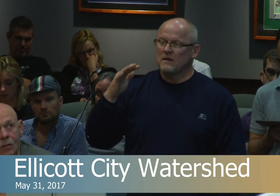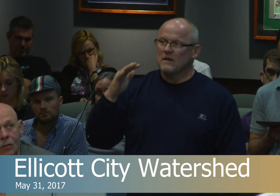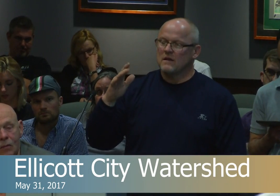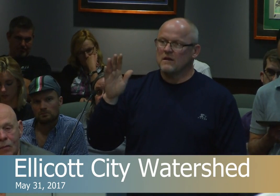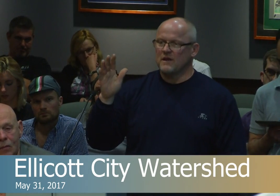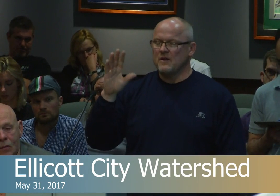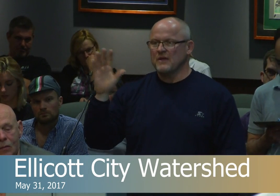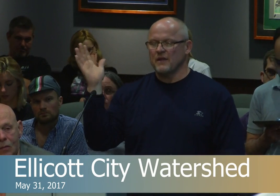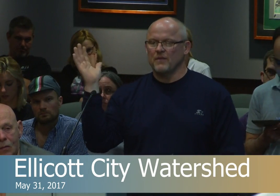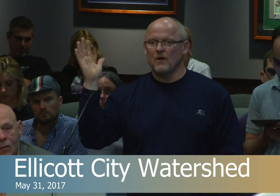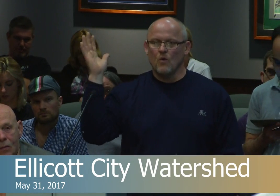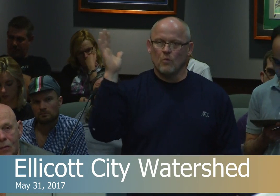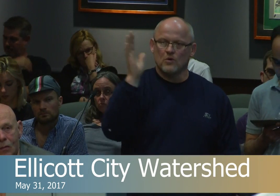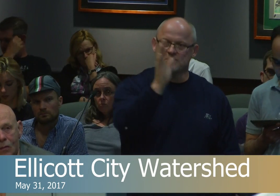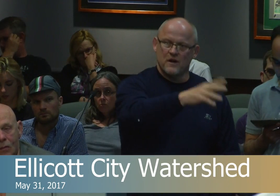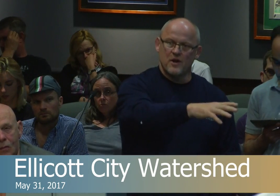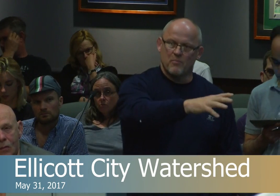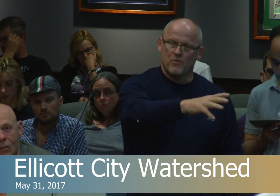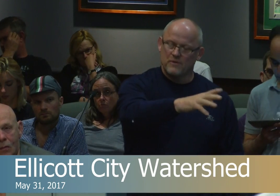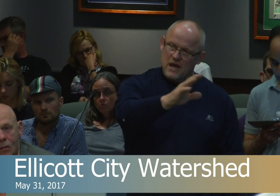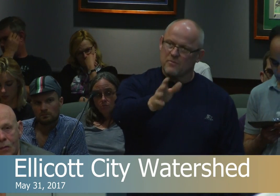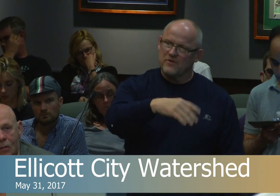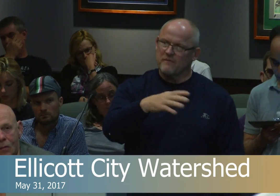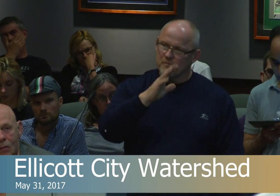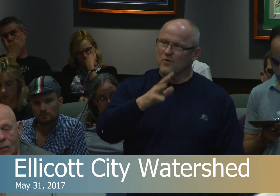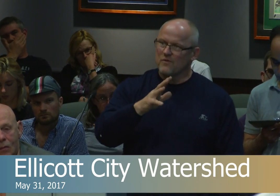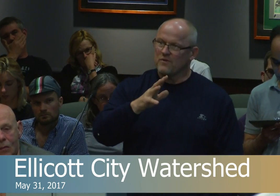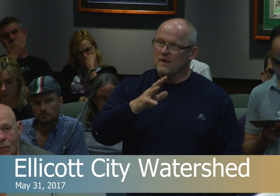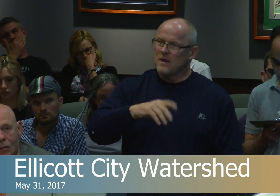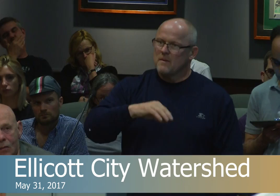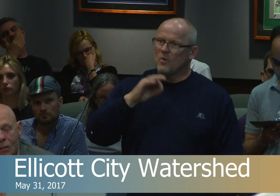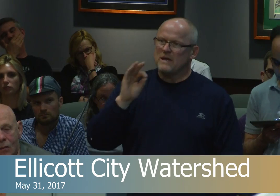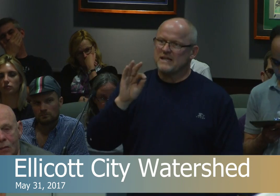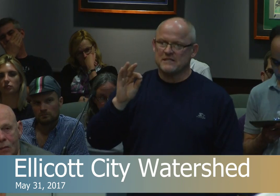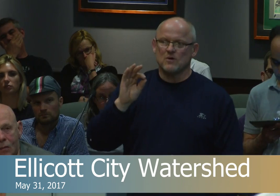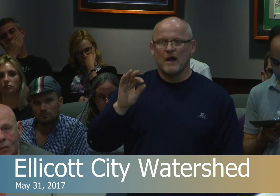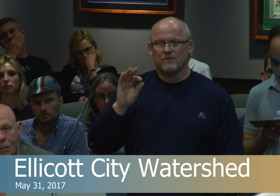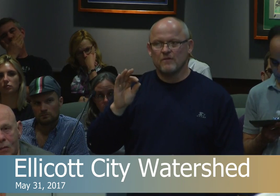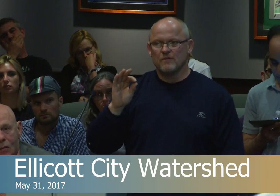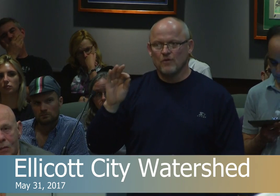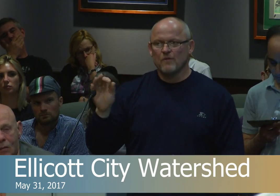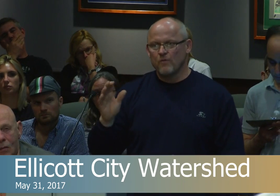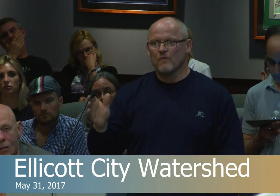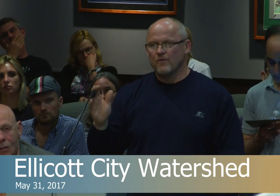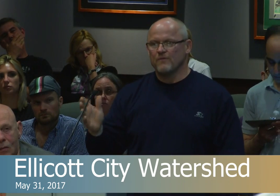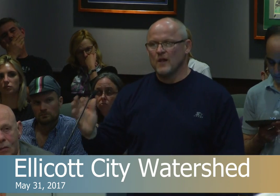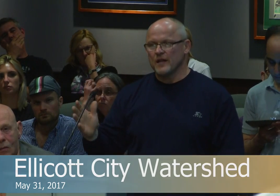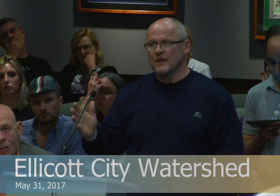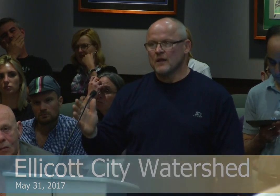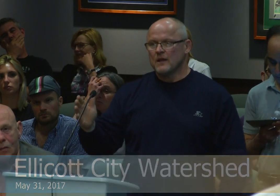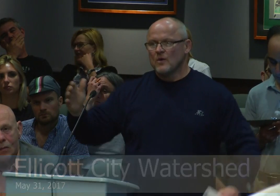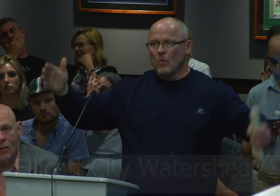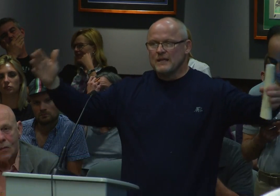End, it seems like the whole watershed area, 90% of it improves. But West End still has 2 to 4 foot of